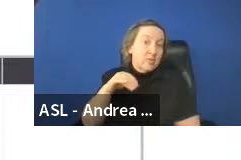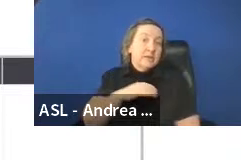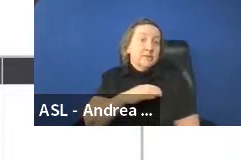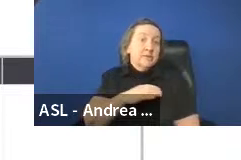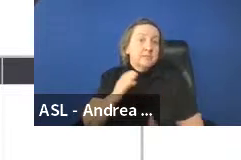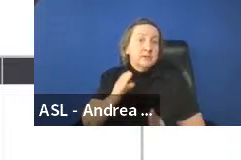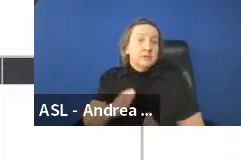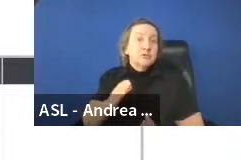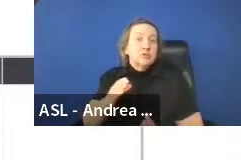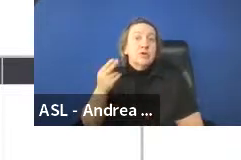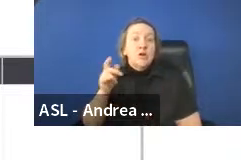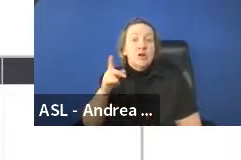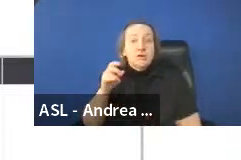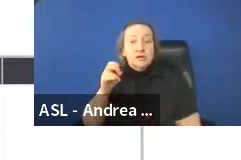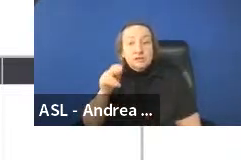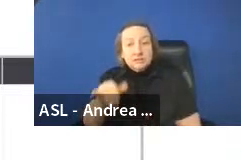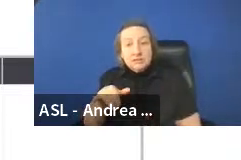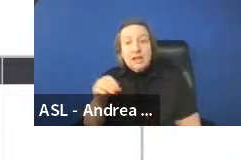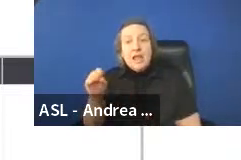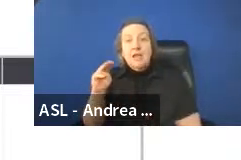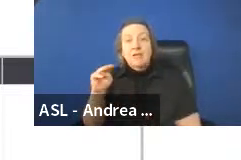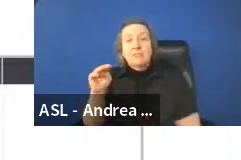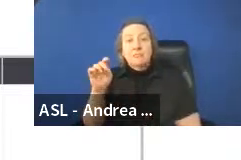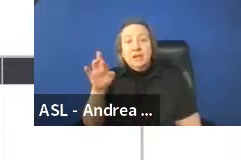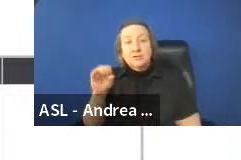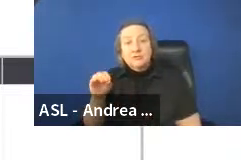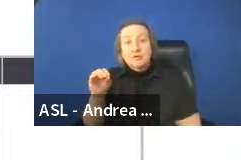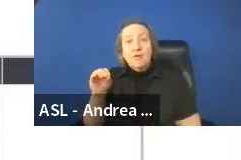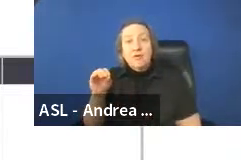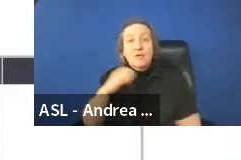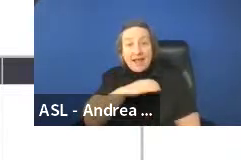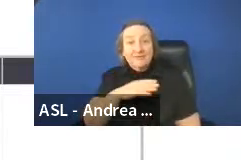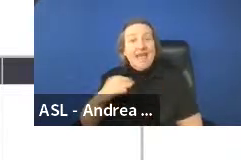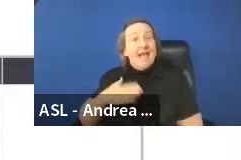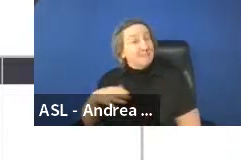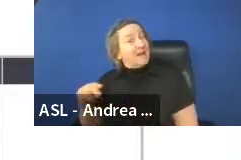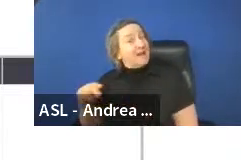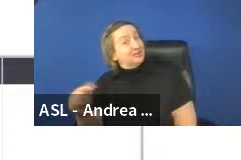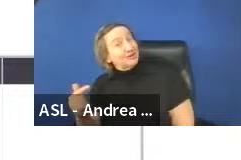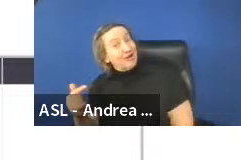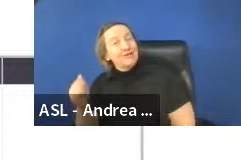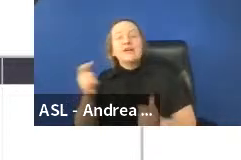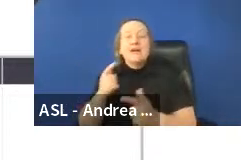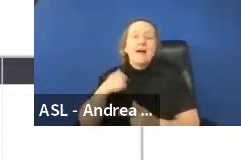Hardesty and the Metro Council and my dog all agree that